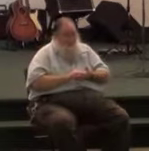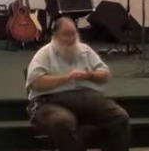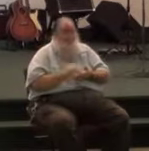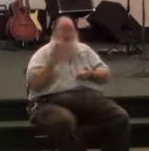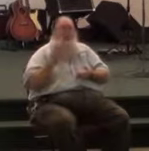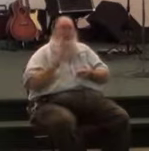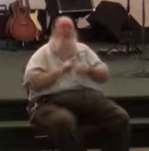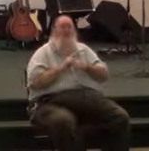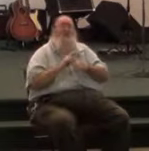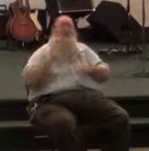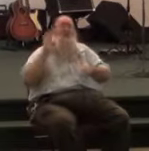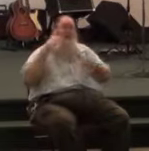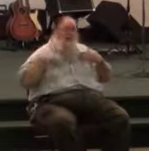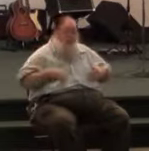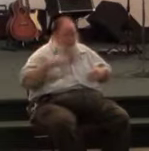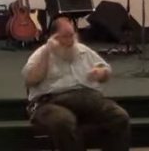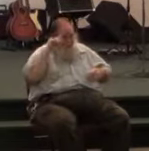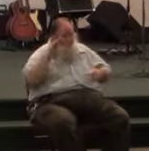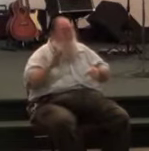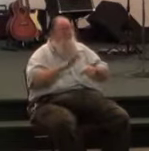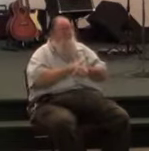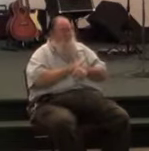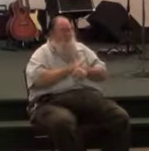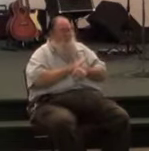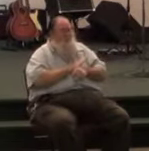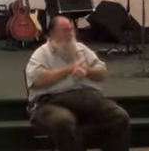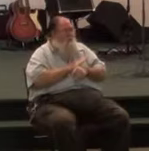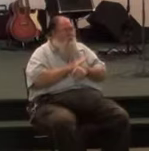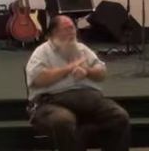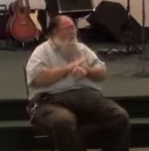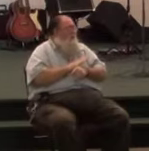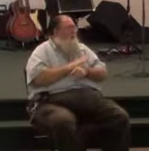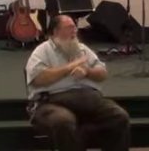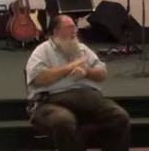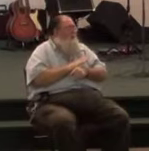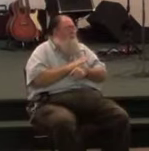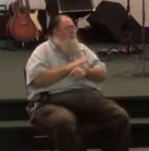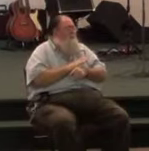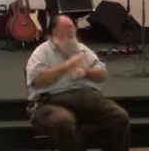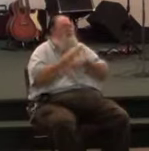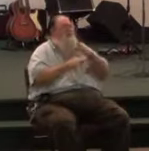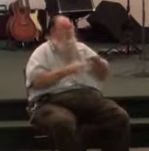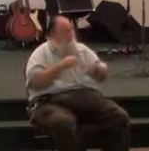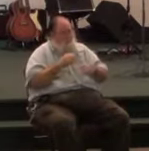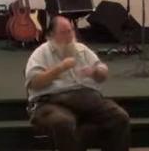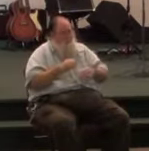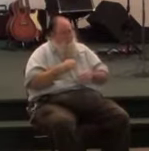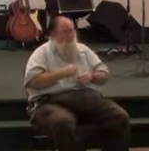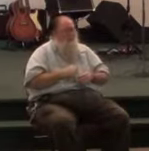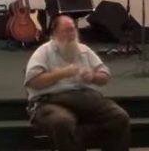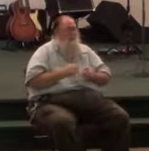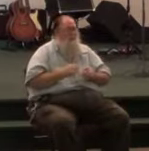body for full atonement for your sin and mine. It was nailed to that cross,